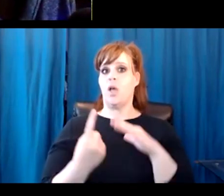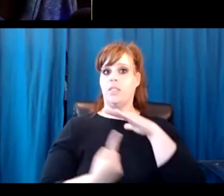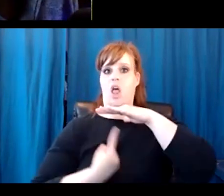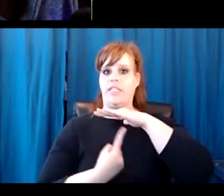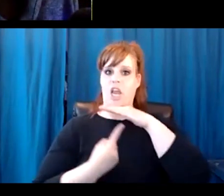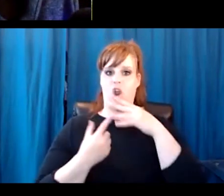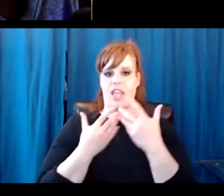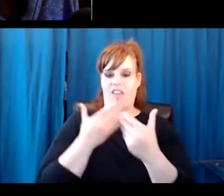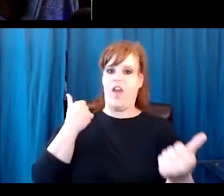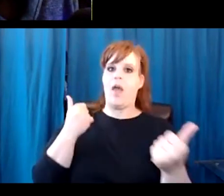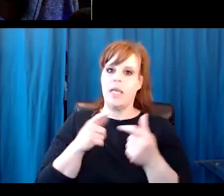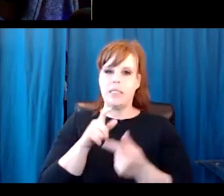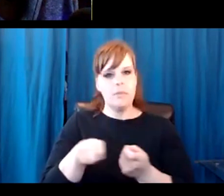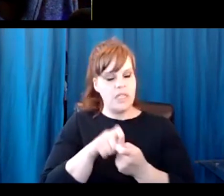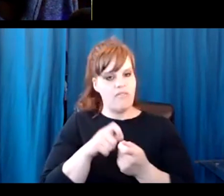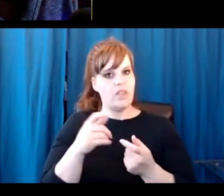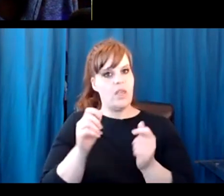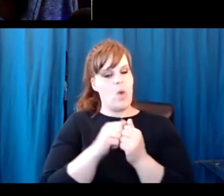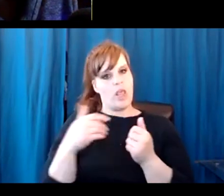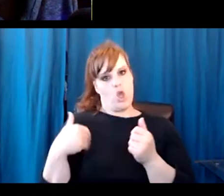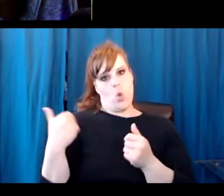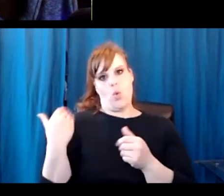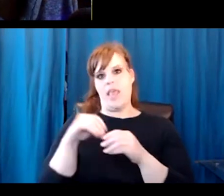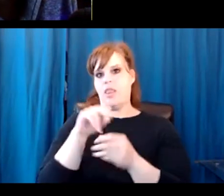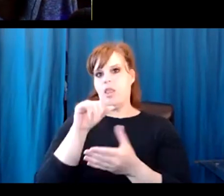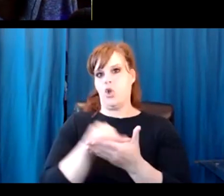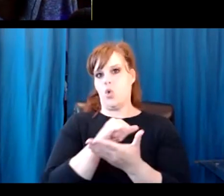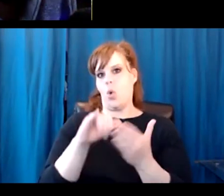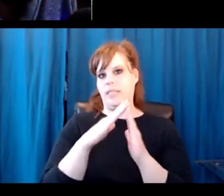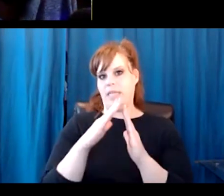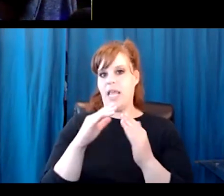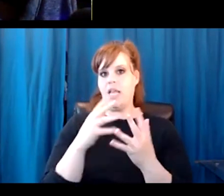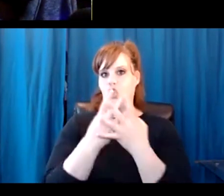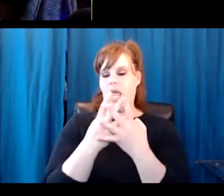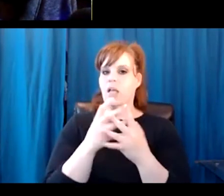York jail system. And like that's